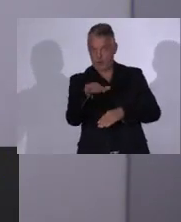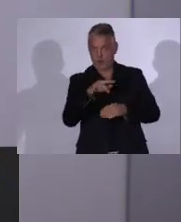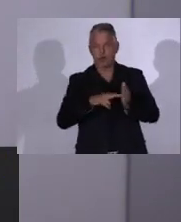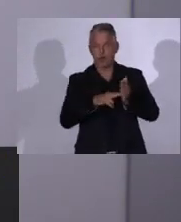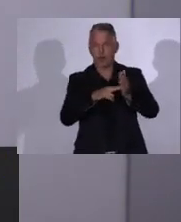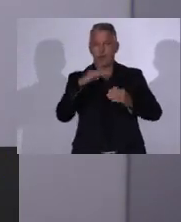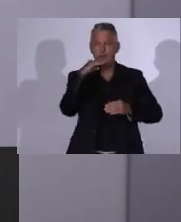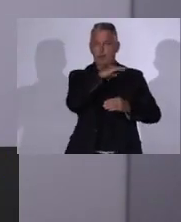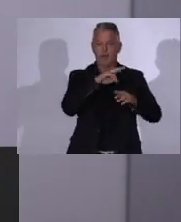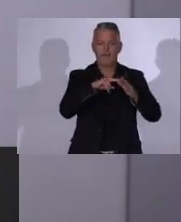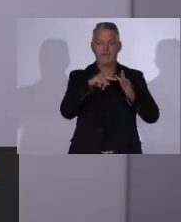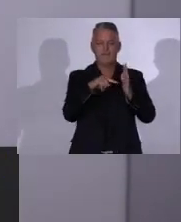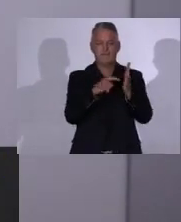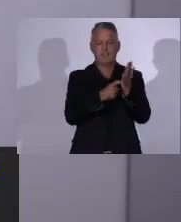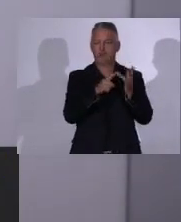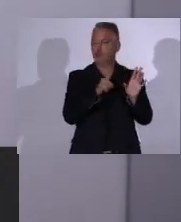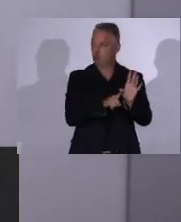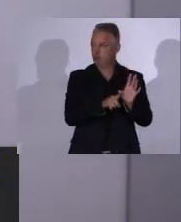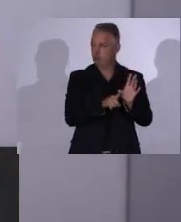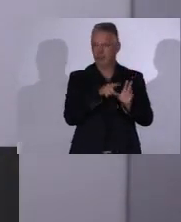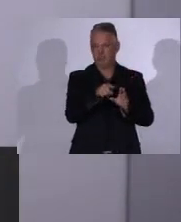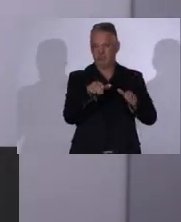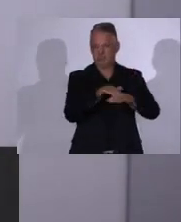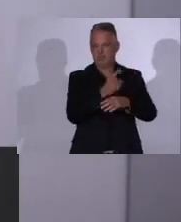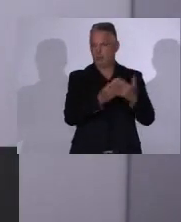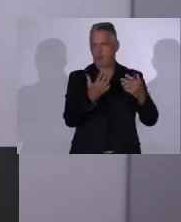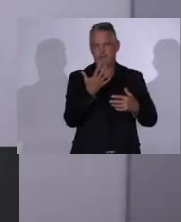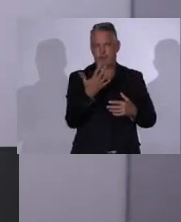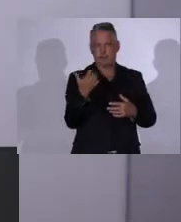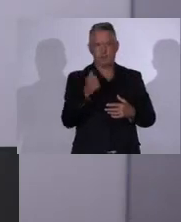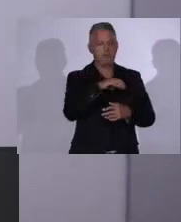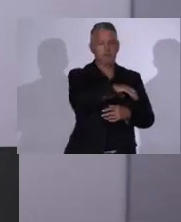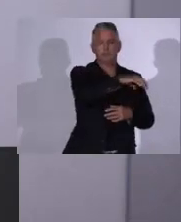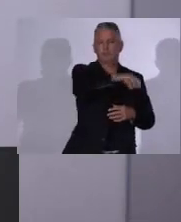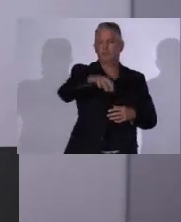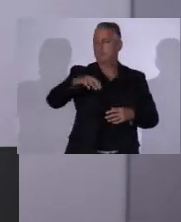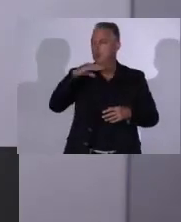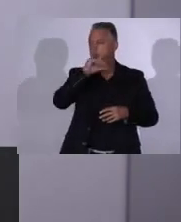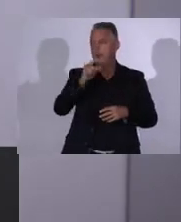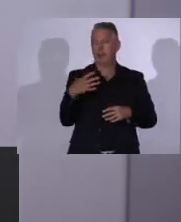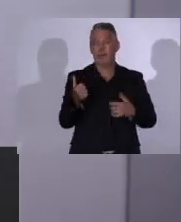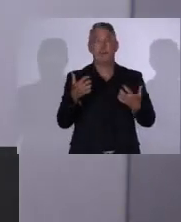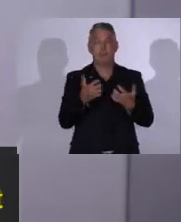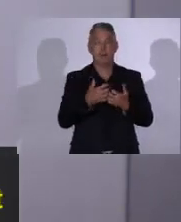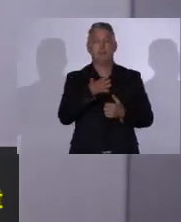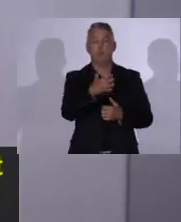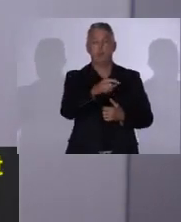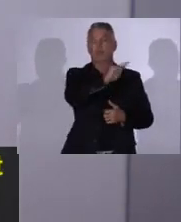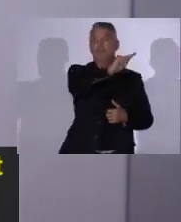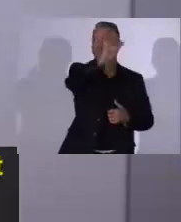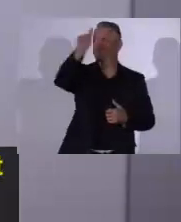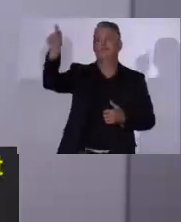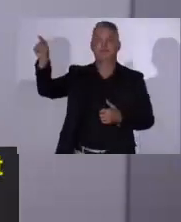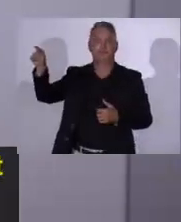Fitzroy soup van, so it covers only five or six sites across Melbourne, but there's many, many more that cover different sites, so it will